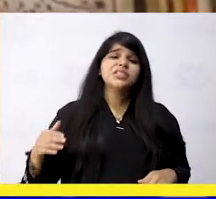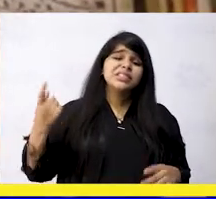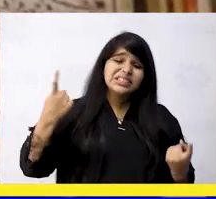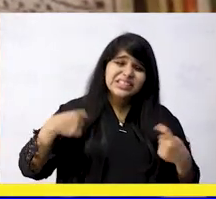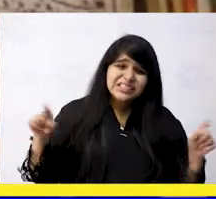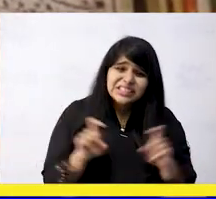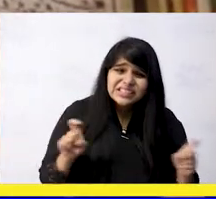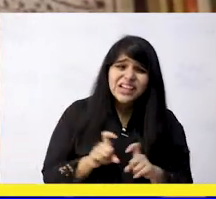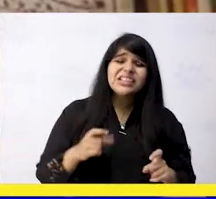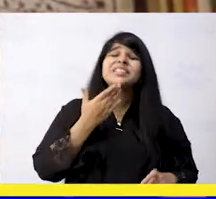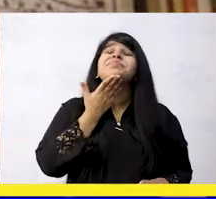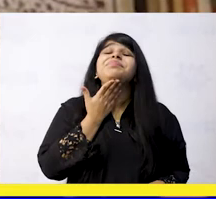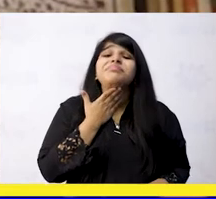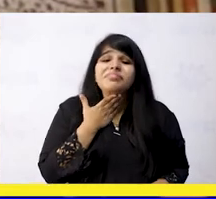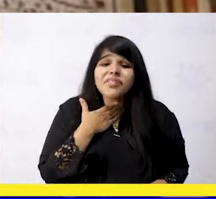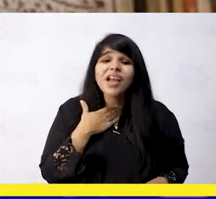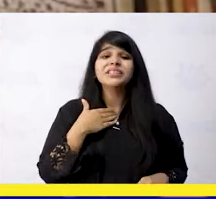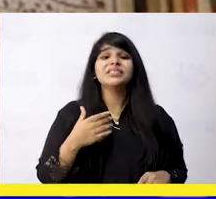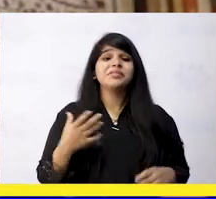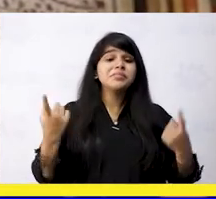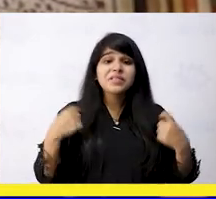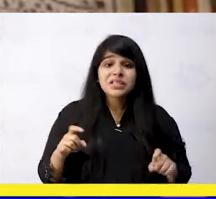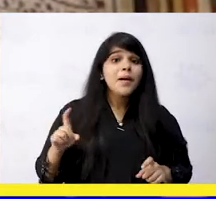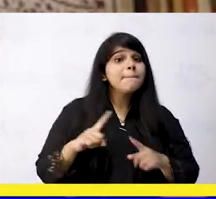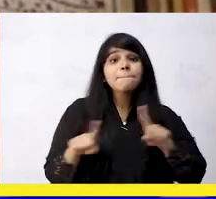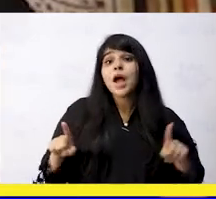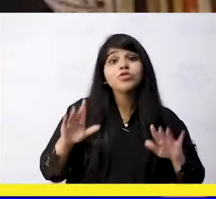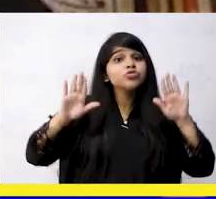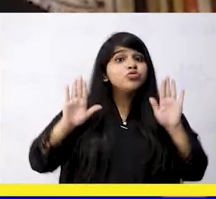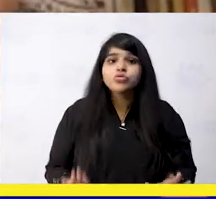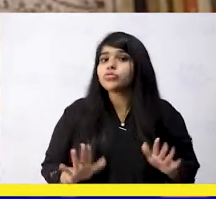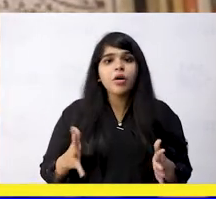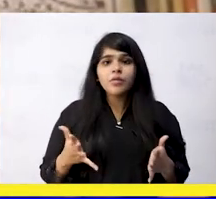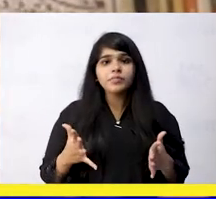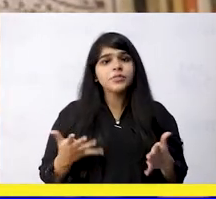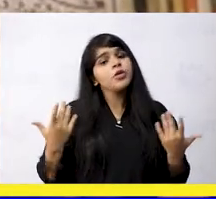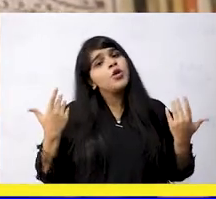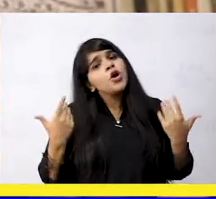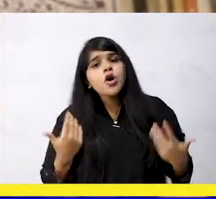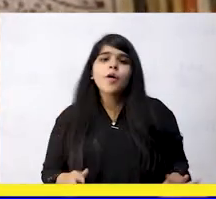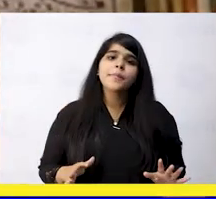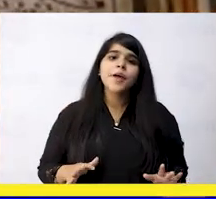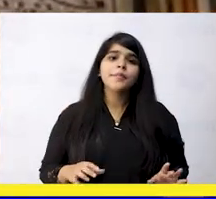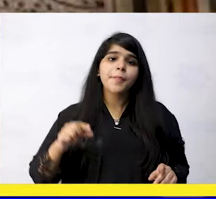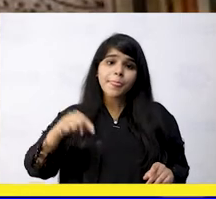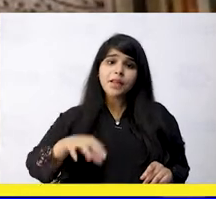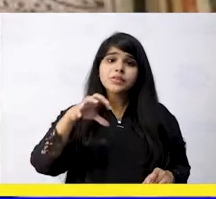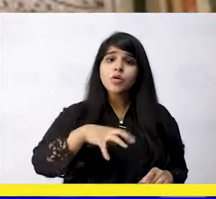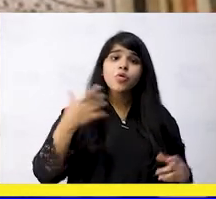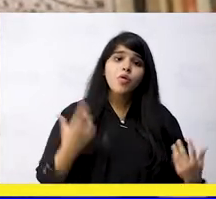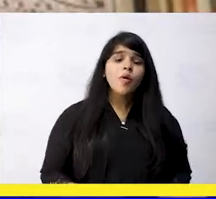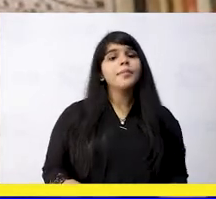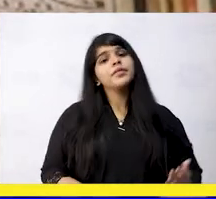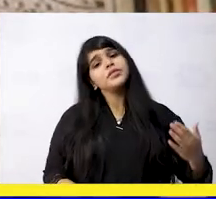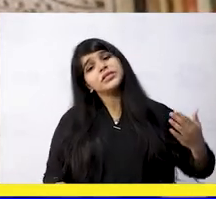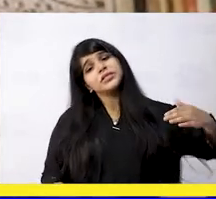He was tired, he was thirsty, he was panting, but he did not stop for water, not even by the stream, not even when he